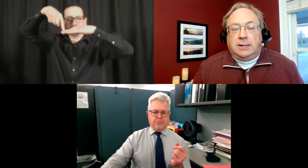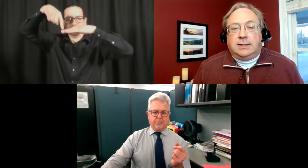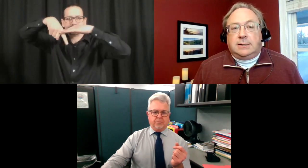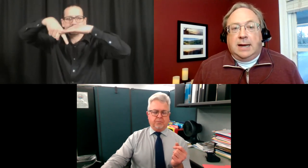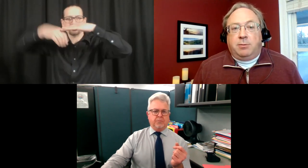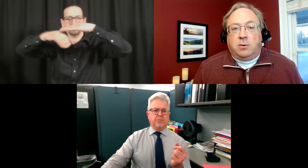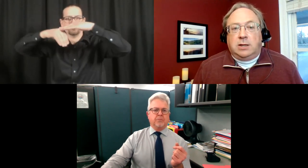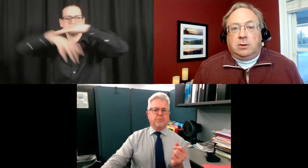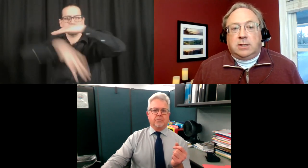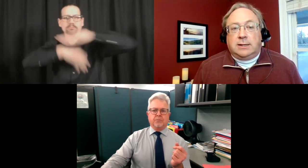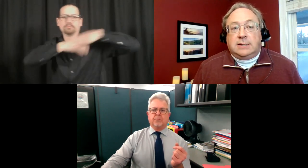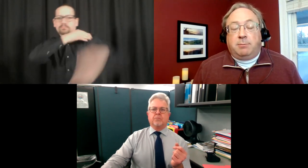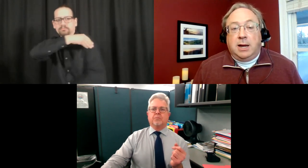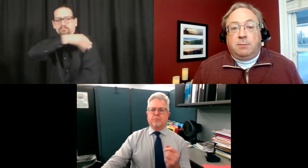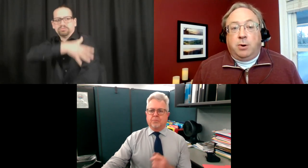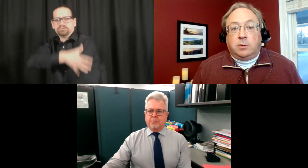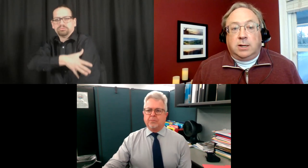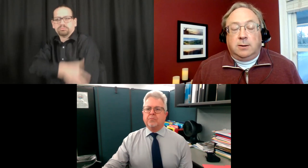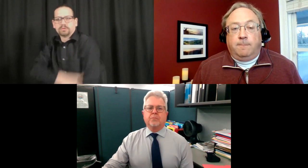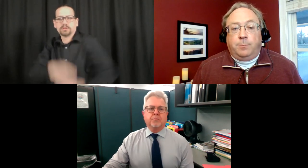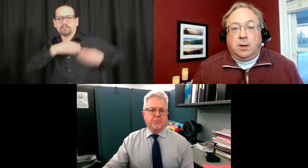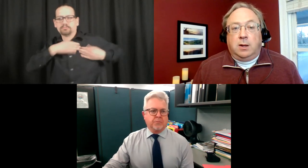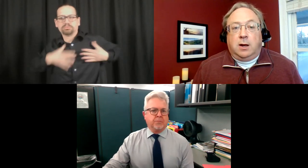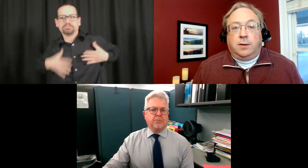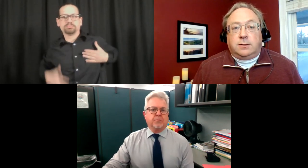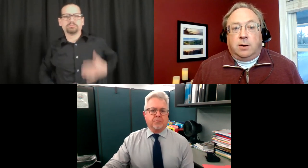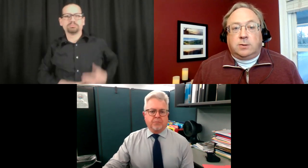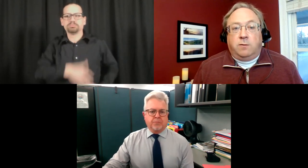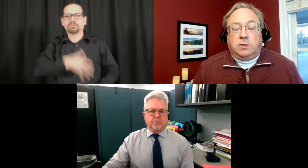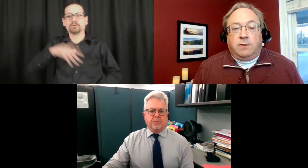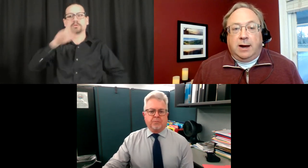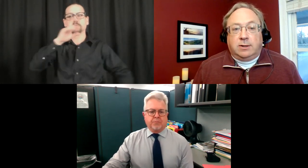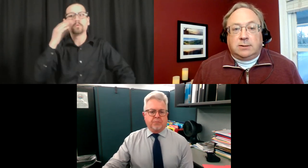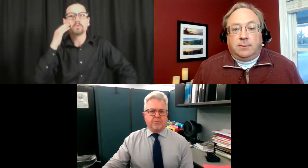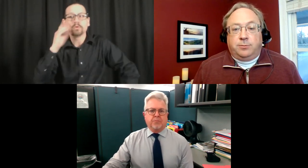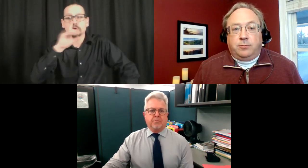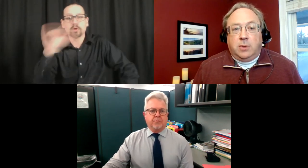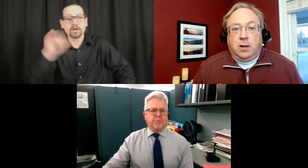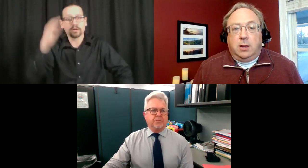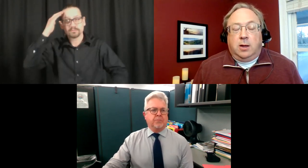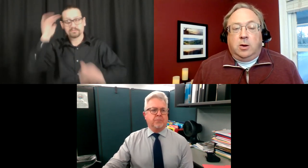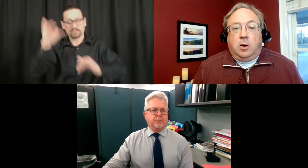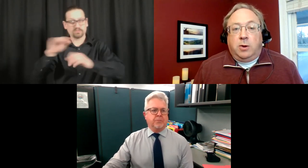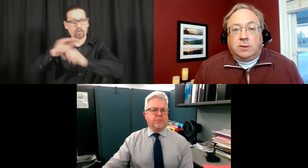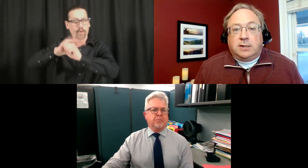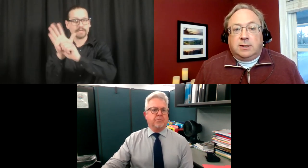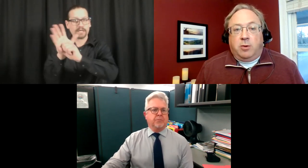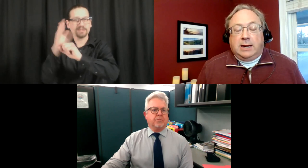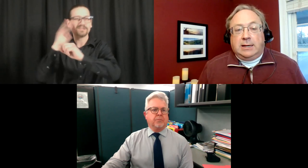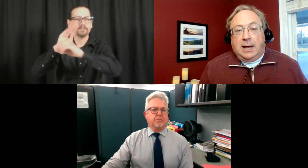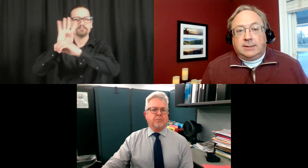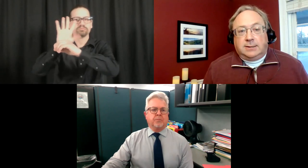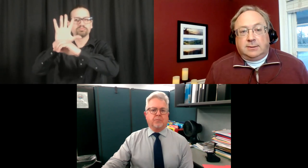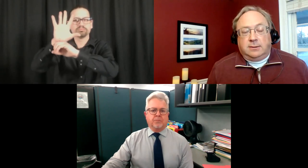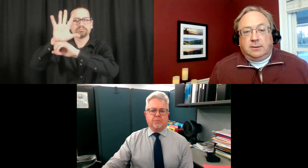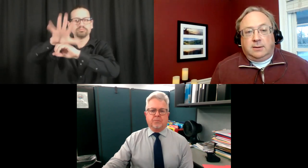protein is the same protein that looks like the spike protein on the SARS-CoV-2 virus. Your immune system